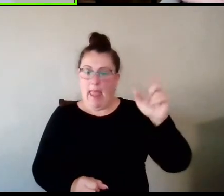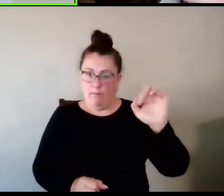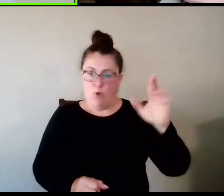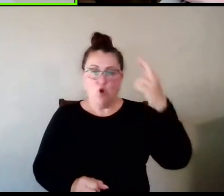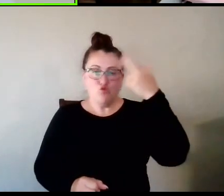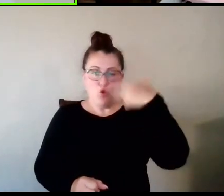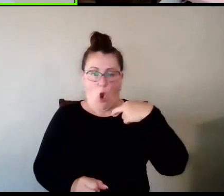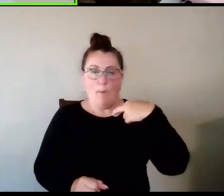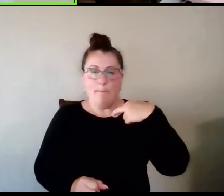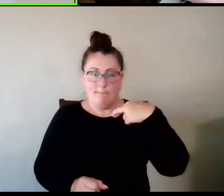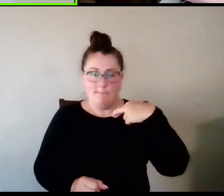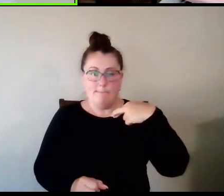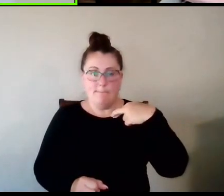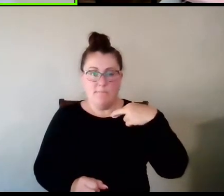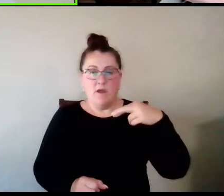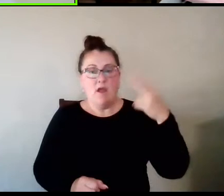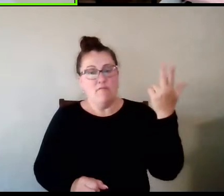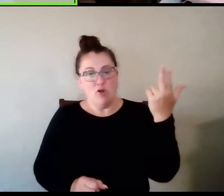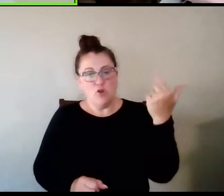Yeah.